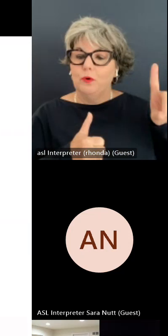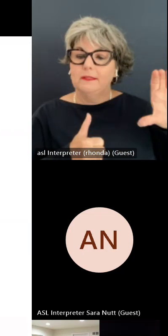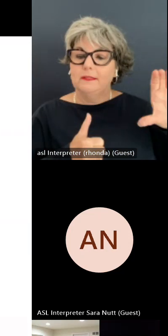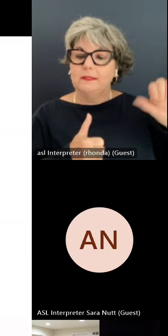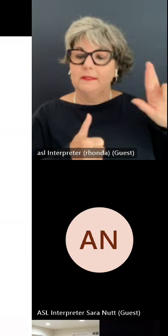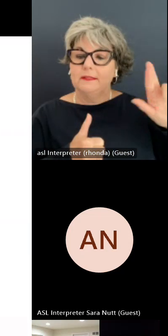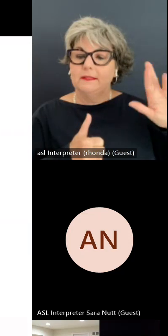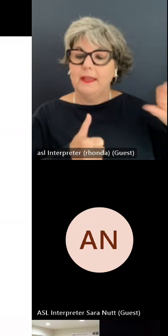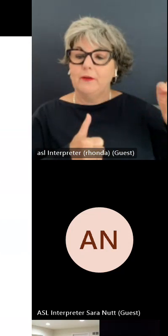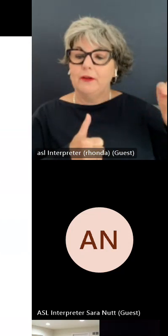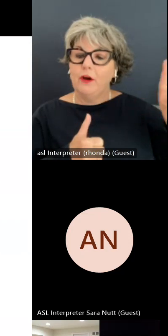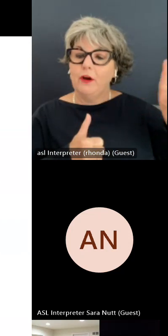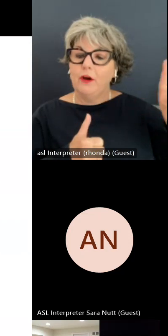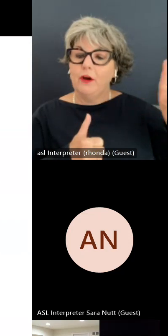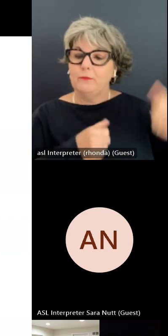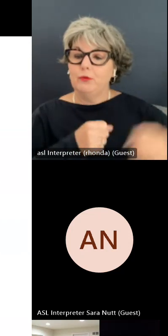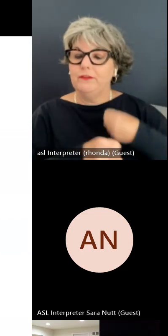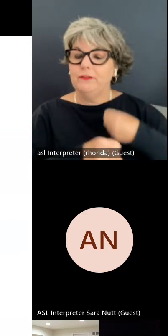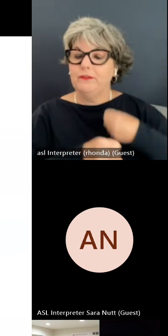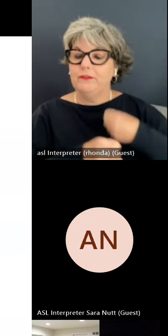year?